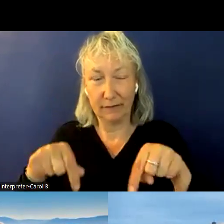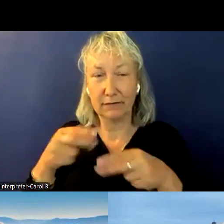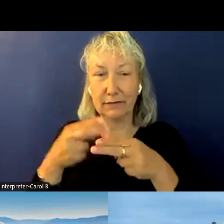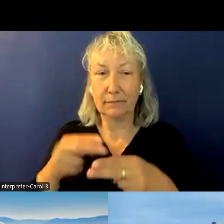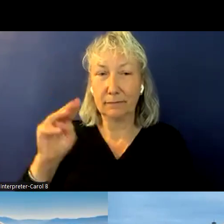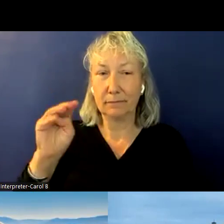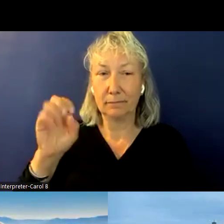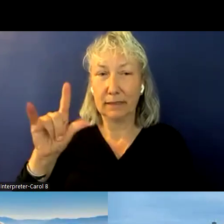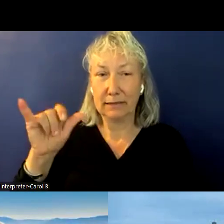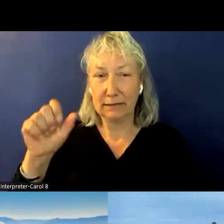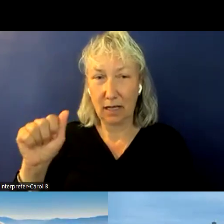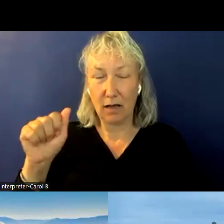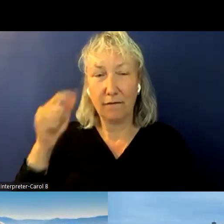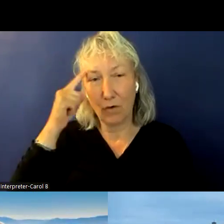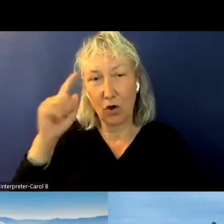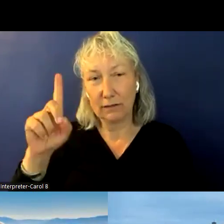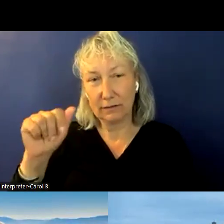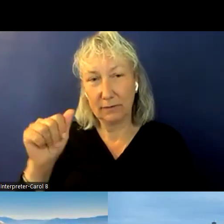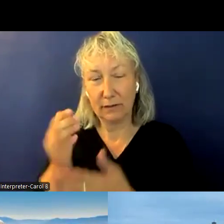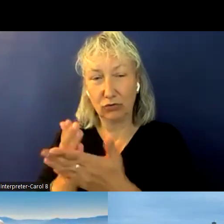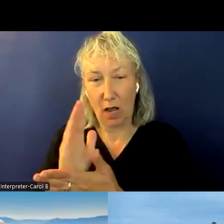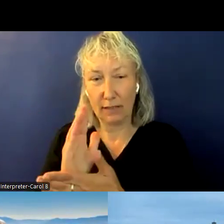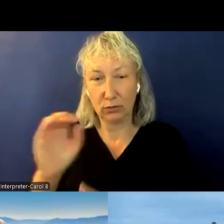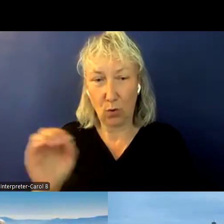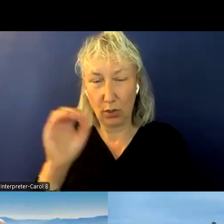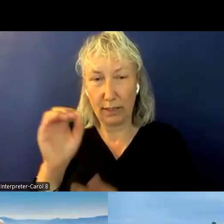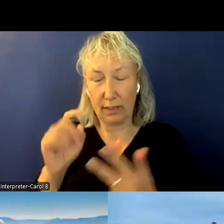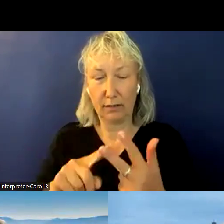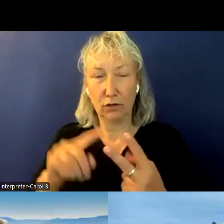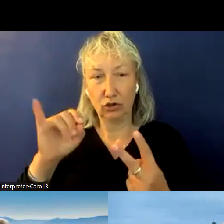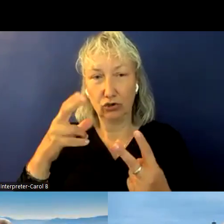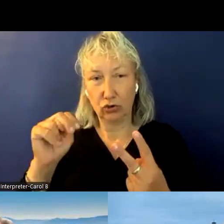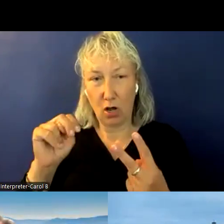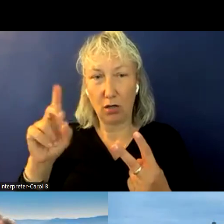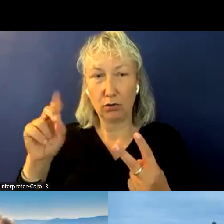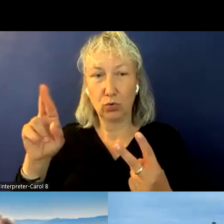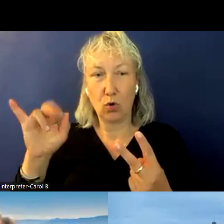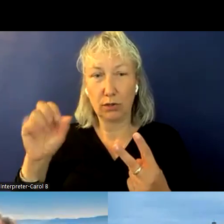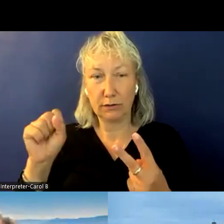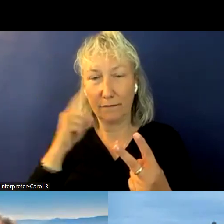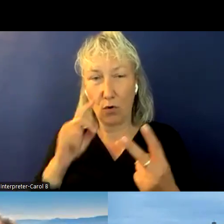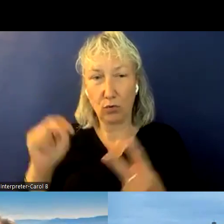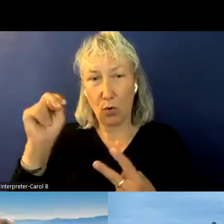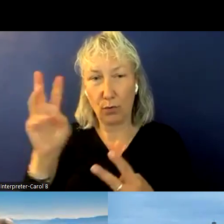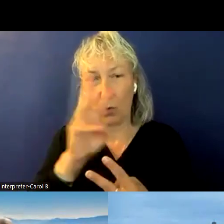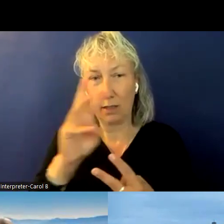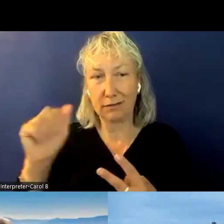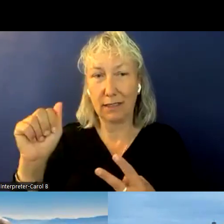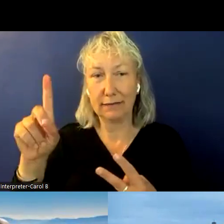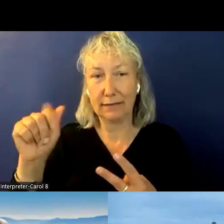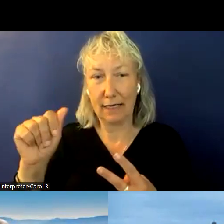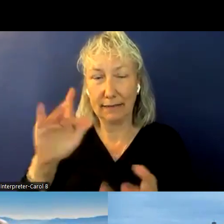Hart representing Disability Rights Oregon, and John Doris representing Northwest ADA Center. So,